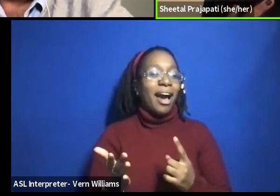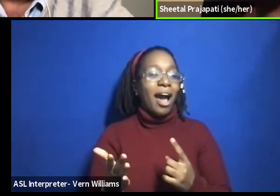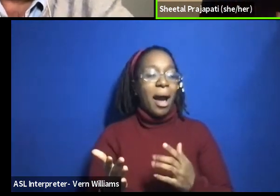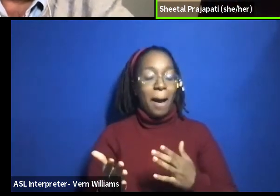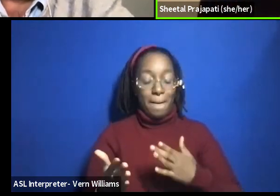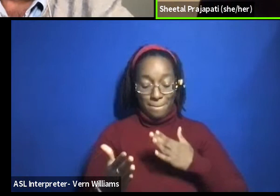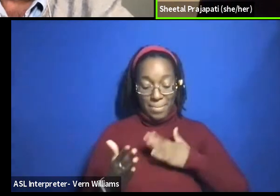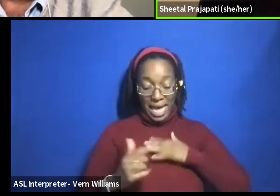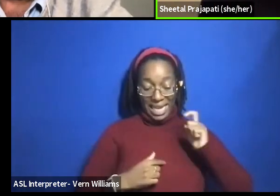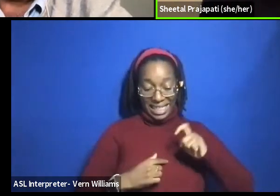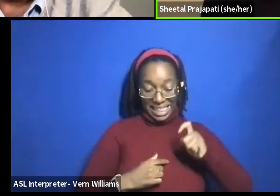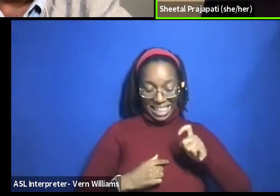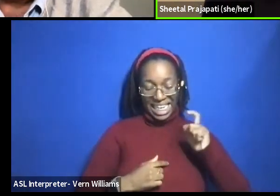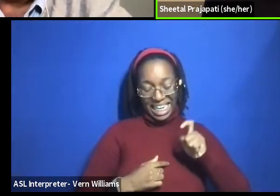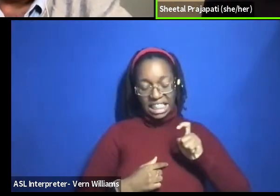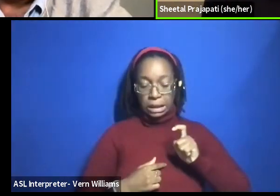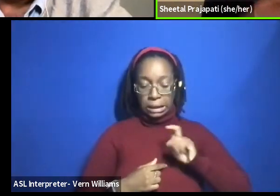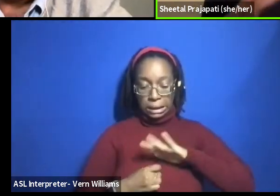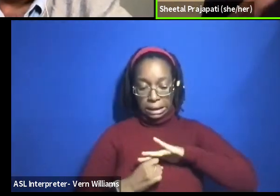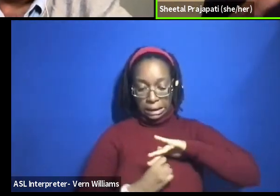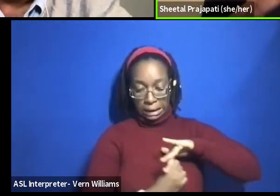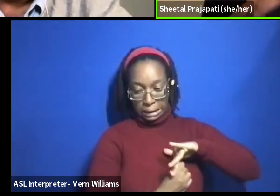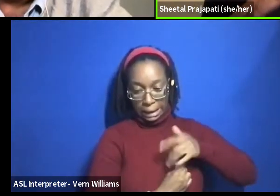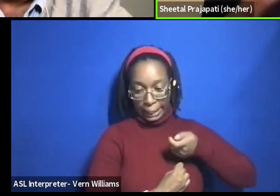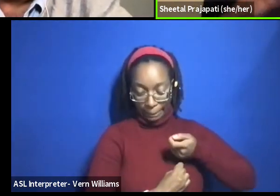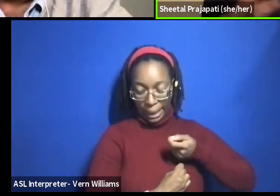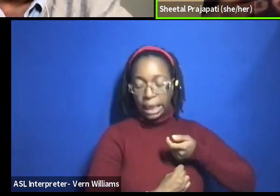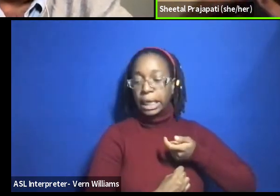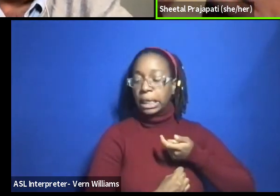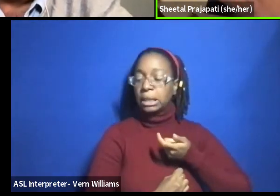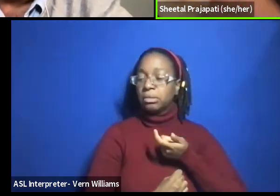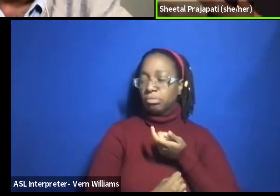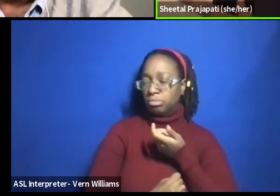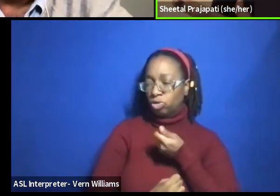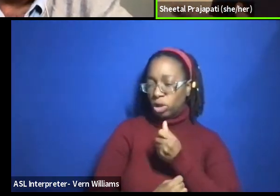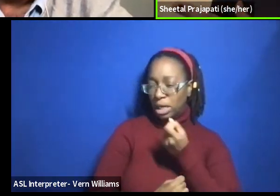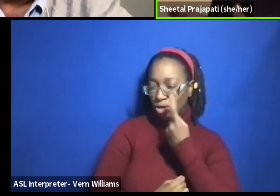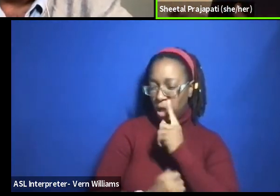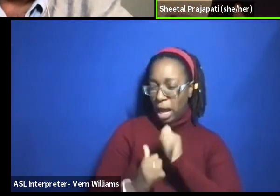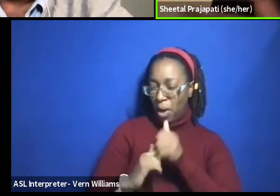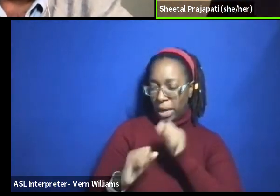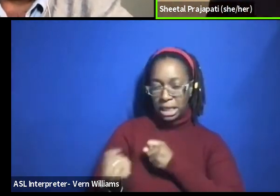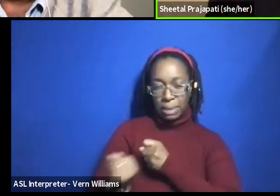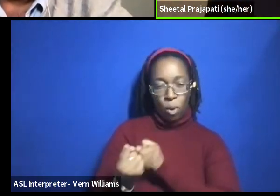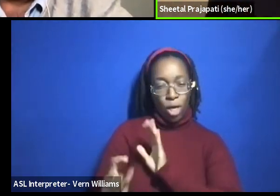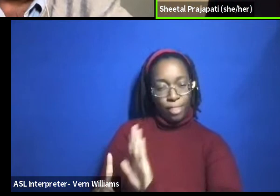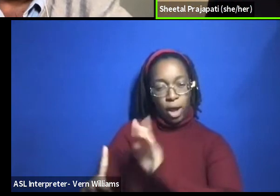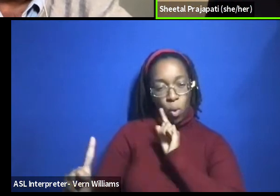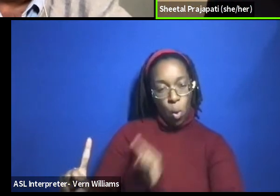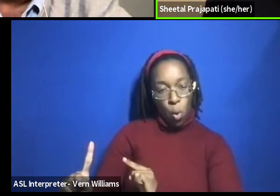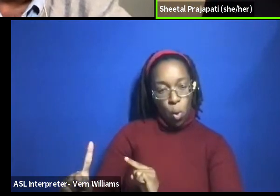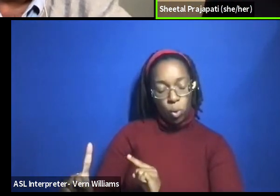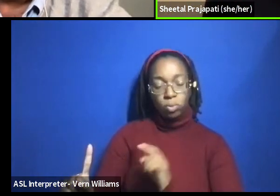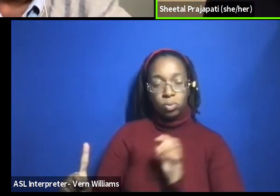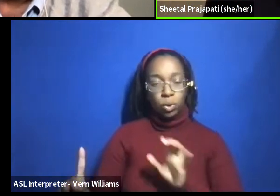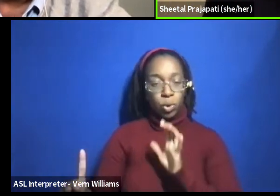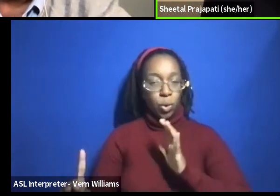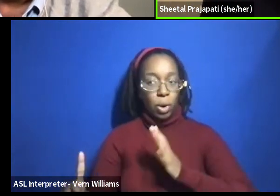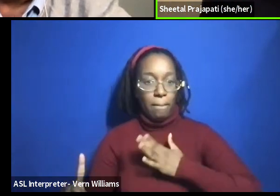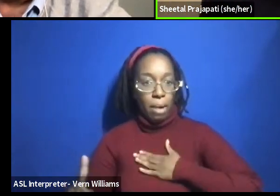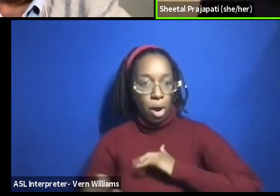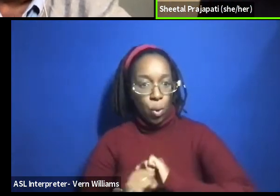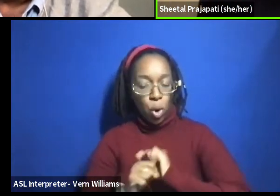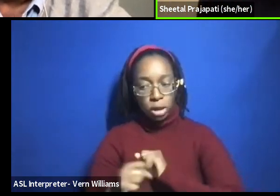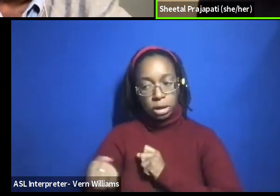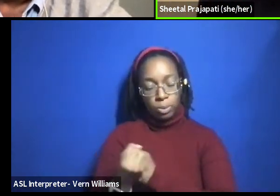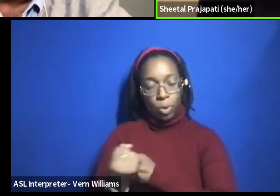bringing to the table by kind of understanding how I could support some of their larger goals through the work I was doing without them knowing I was kind of